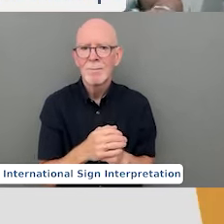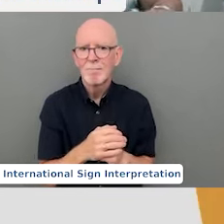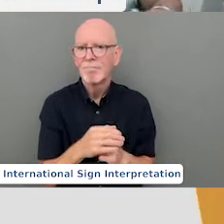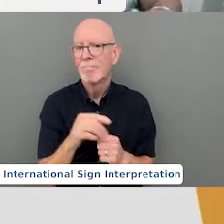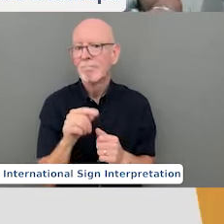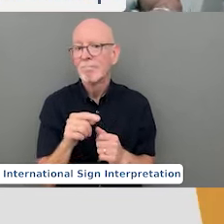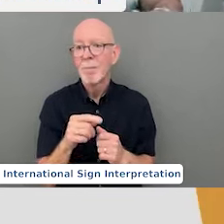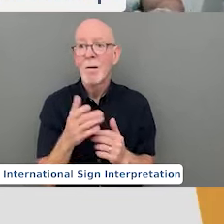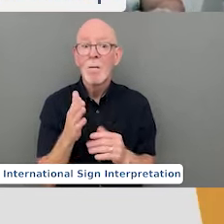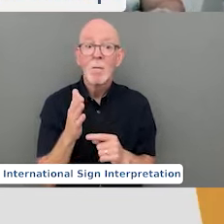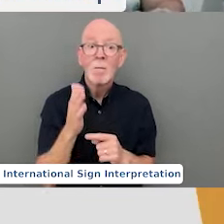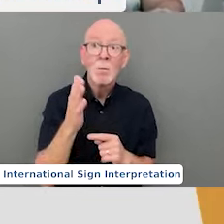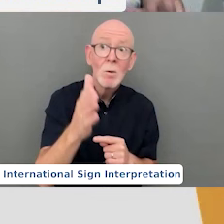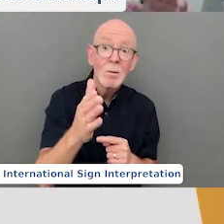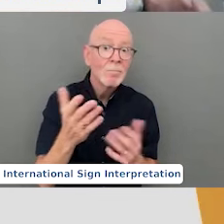inclusion.